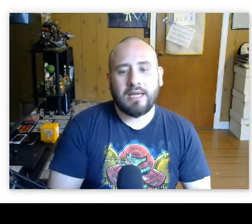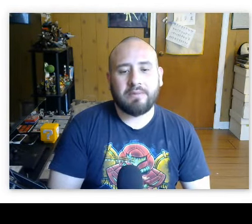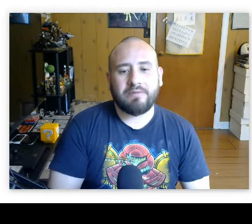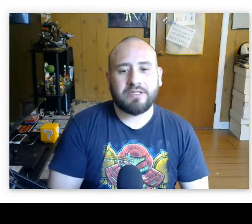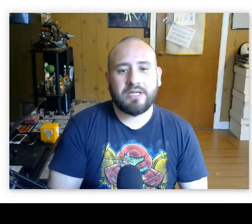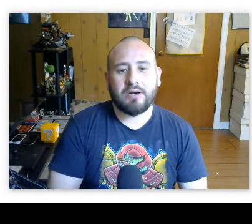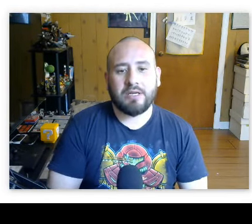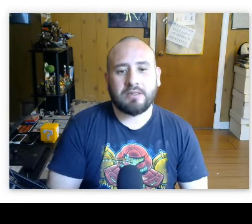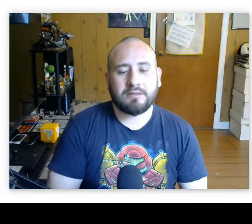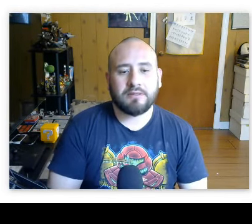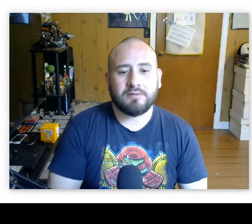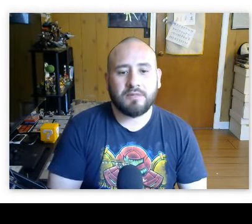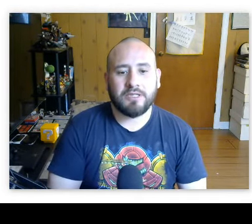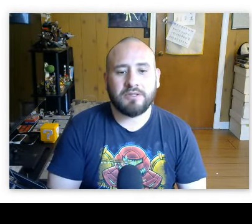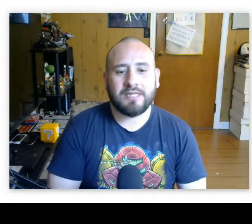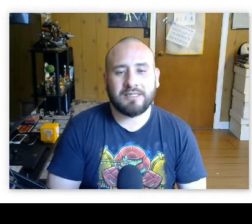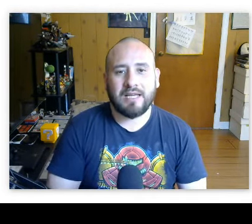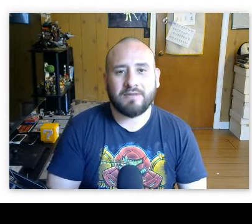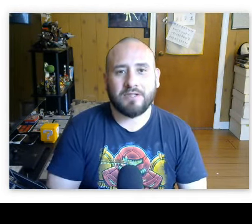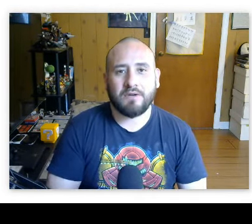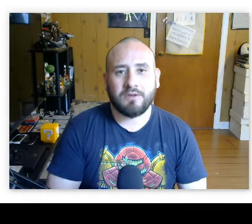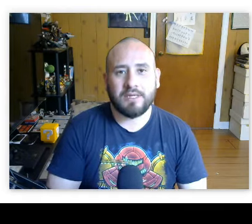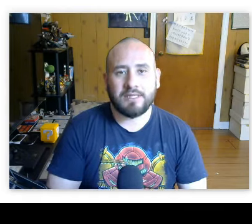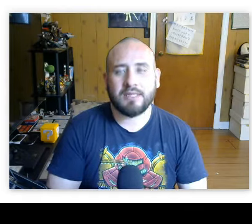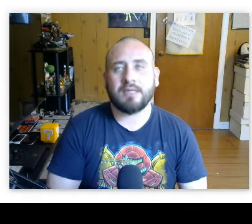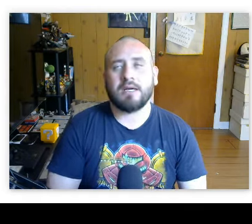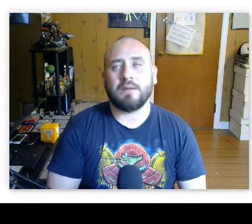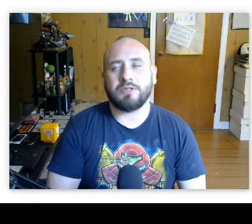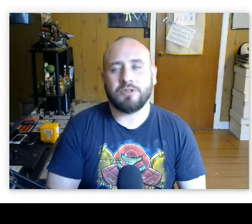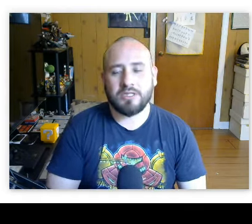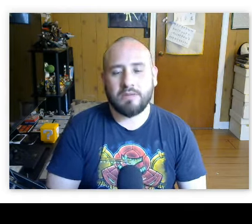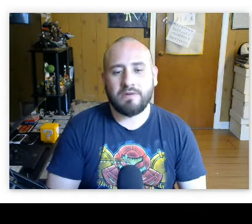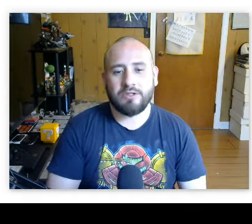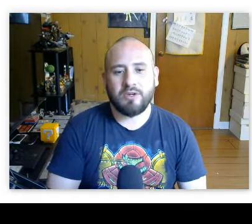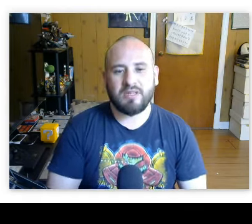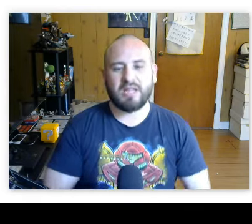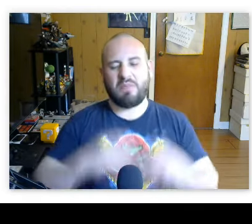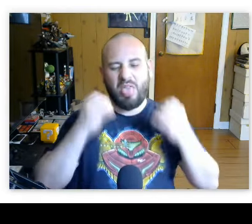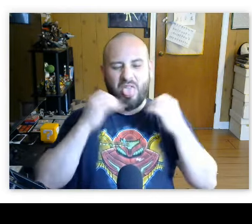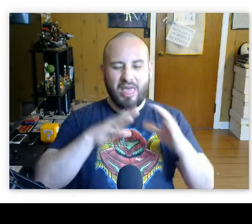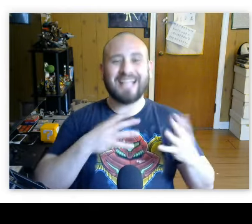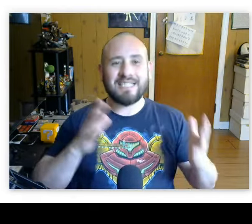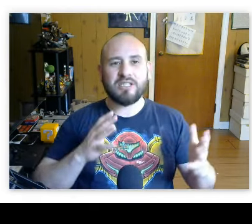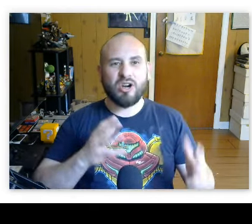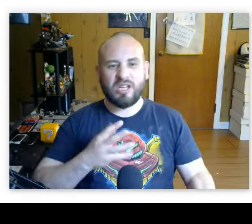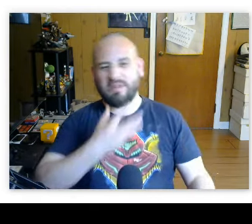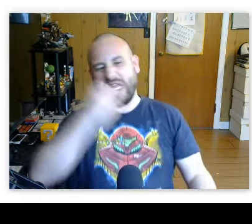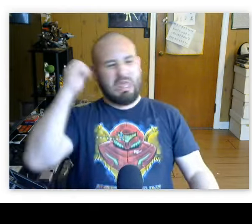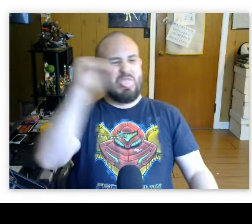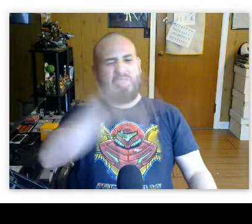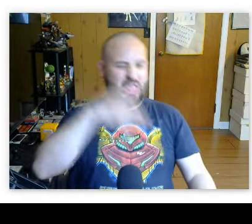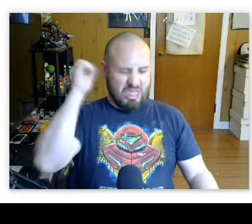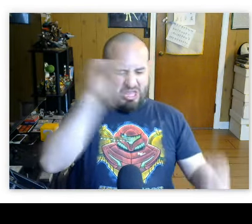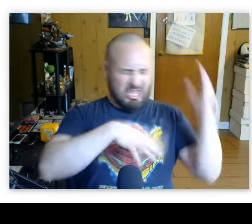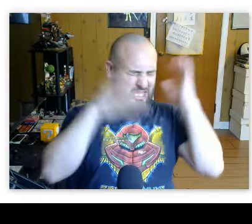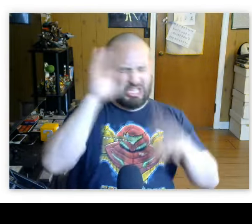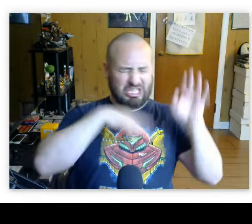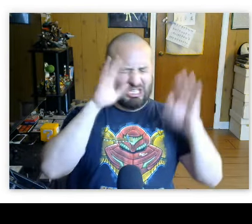Yay, I'm a vegetarian. What do you think the sign for tofu is? I'm sure some of you are doing like, I can see Dari and be like,